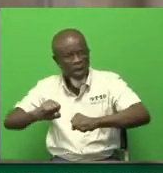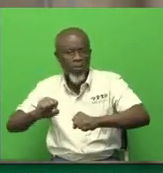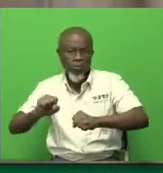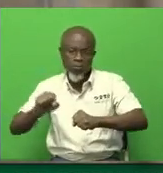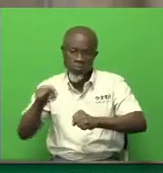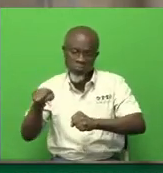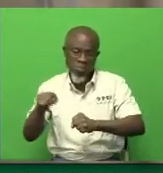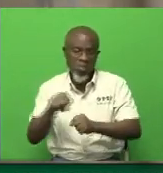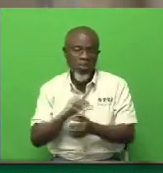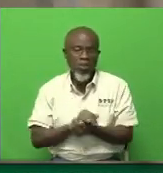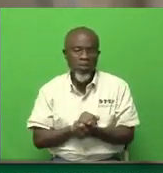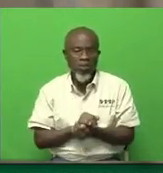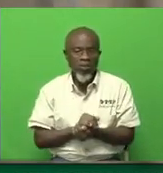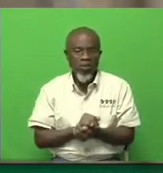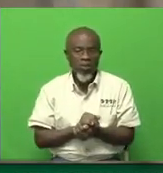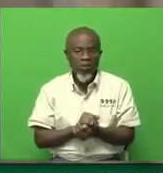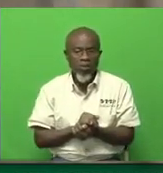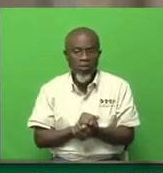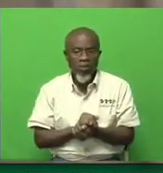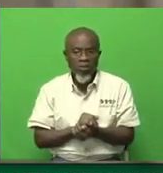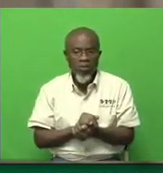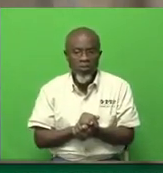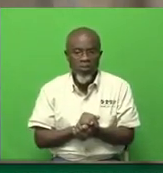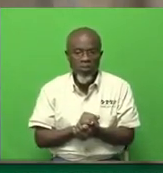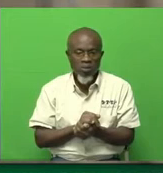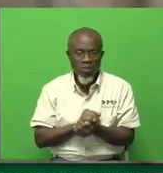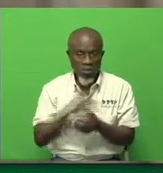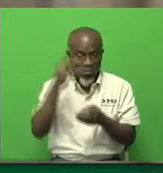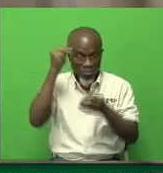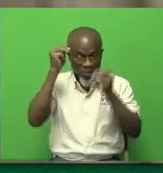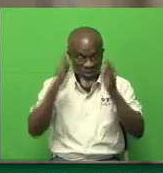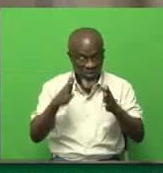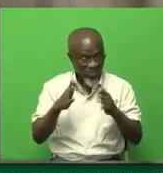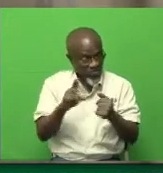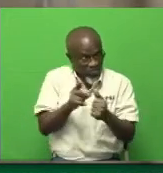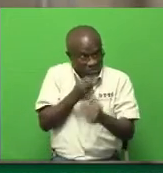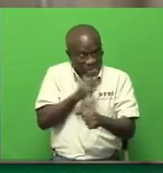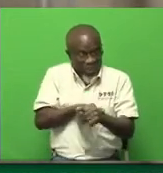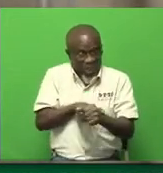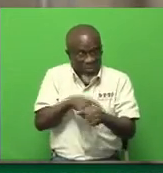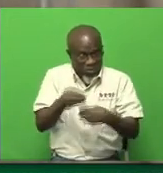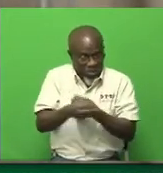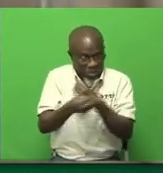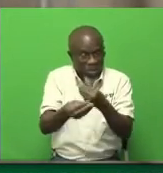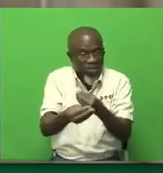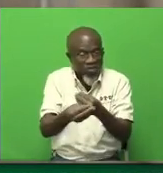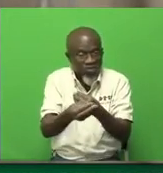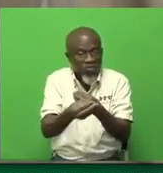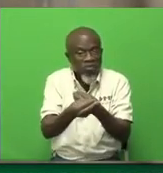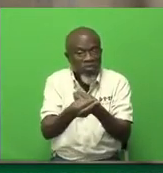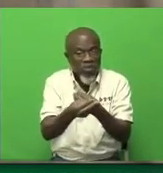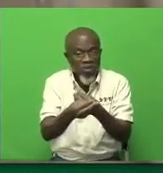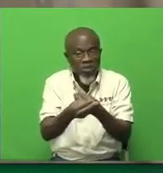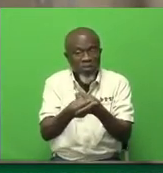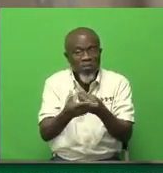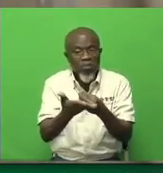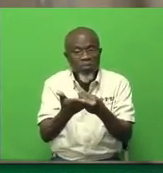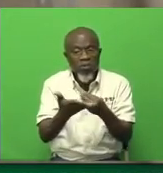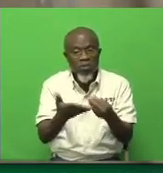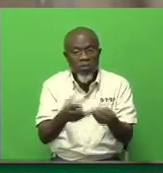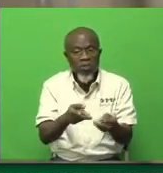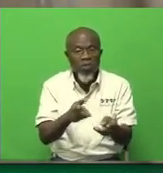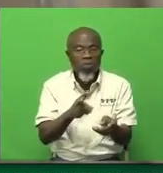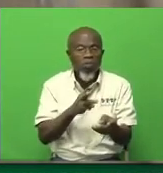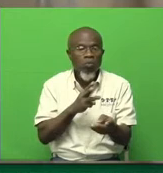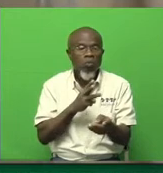for the very first time in this budget presentation the issue of the water